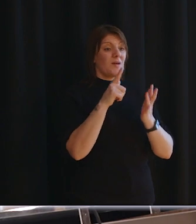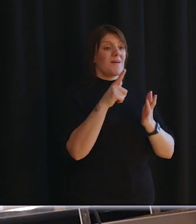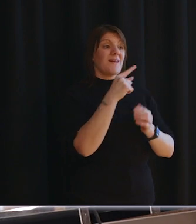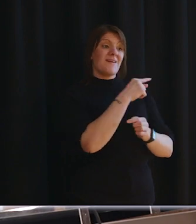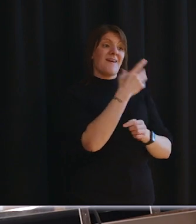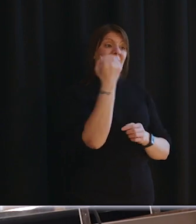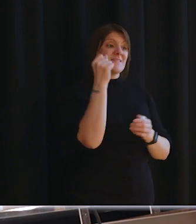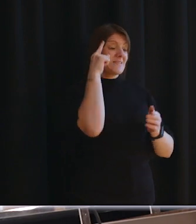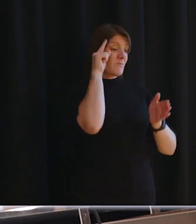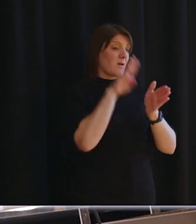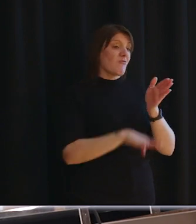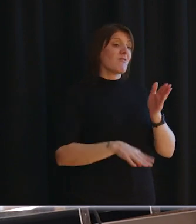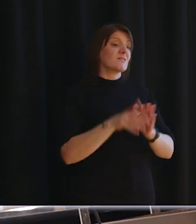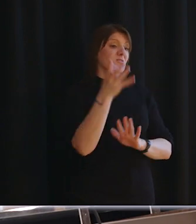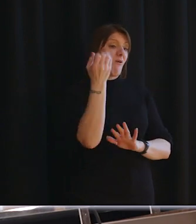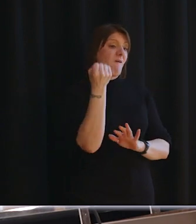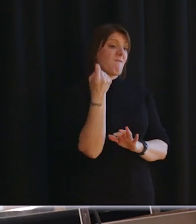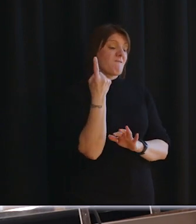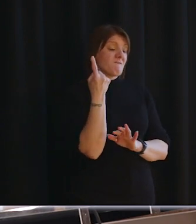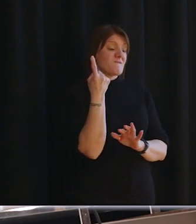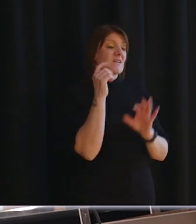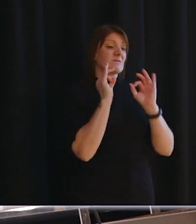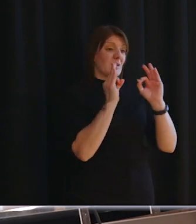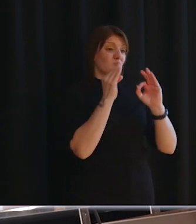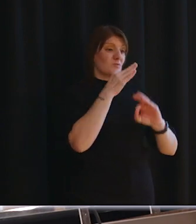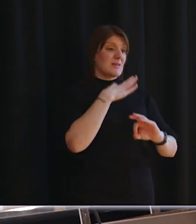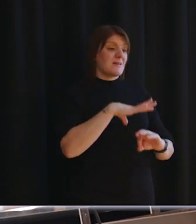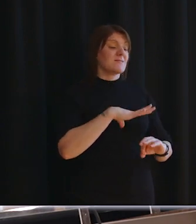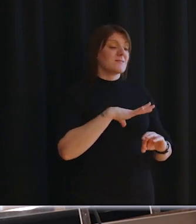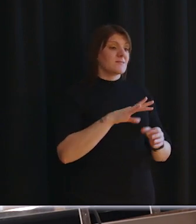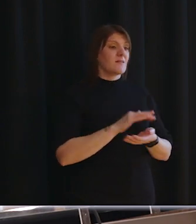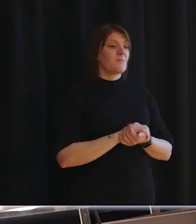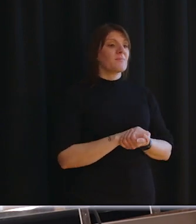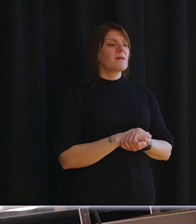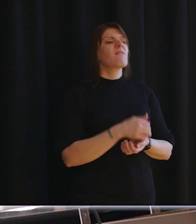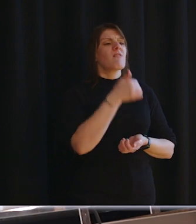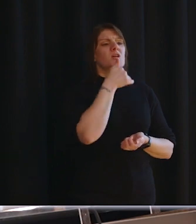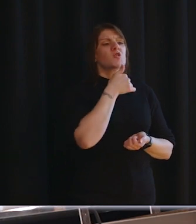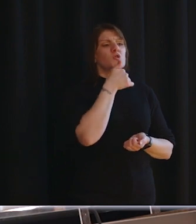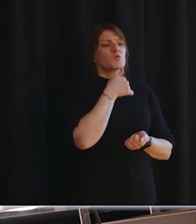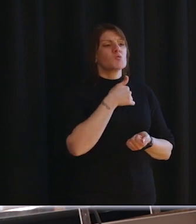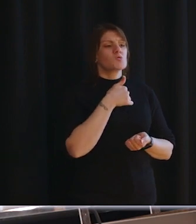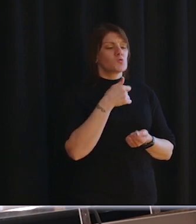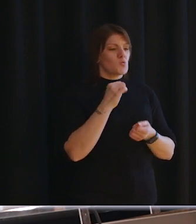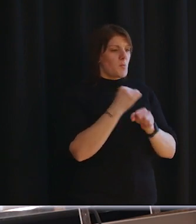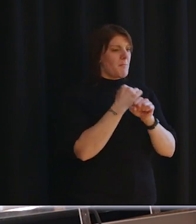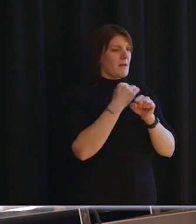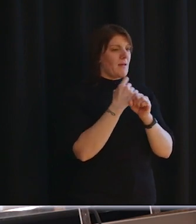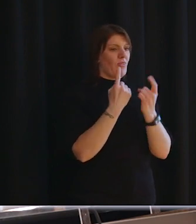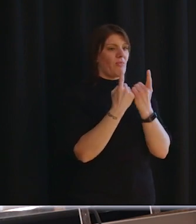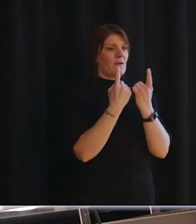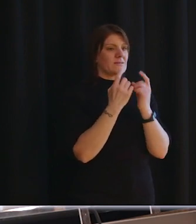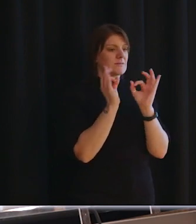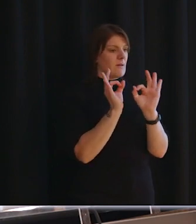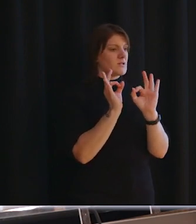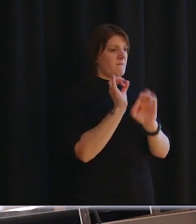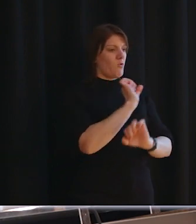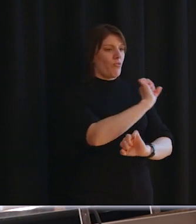really understood need. And I was very used to making things bespoke for individuals to work into their